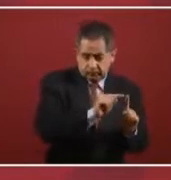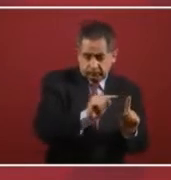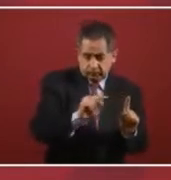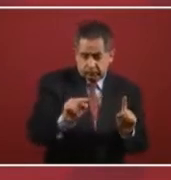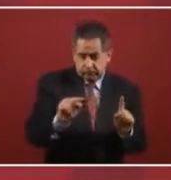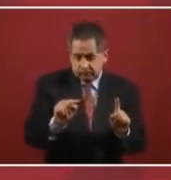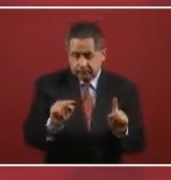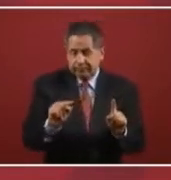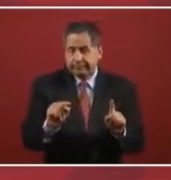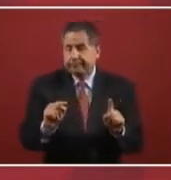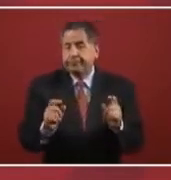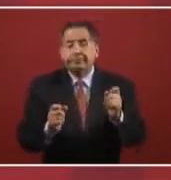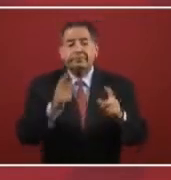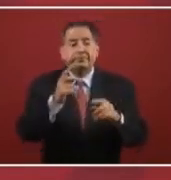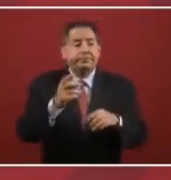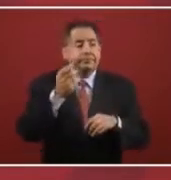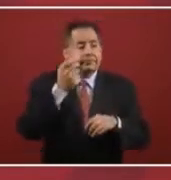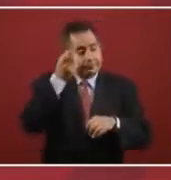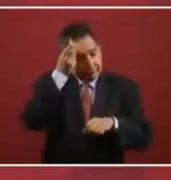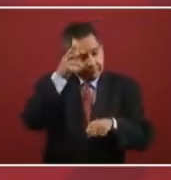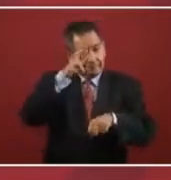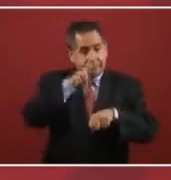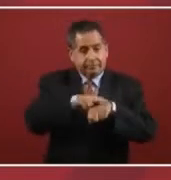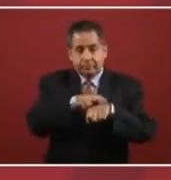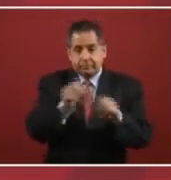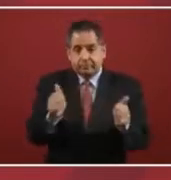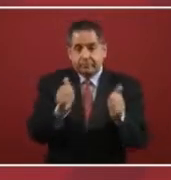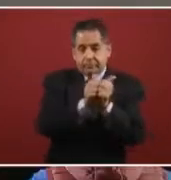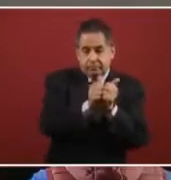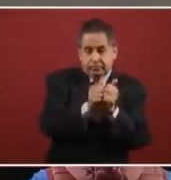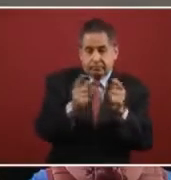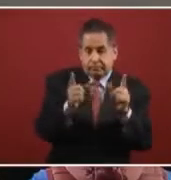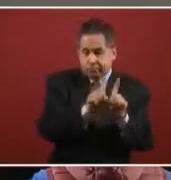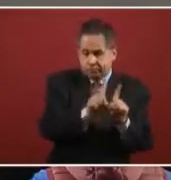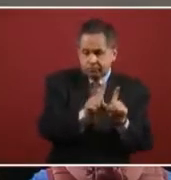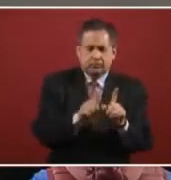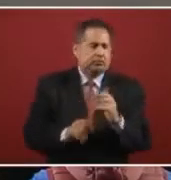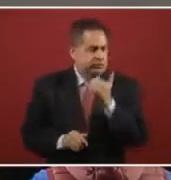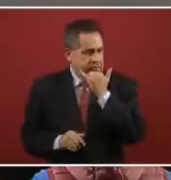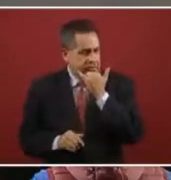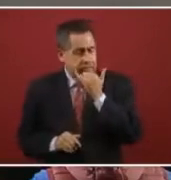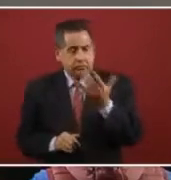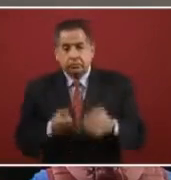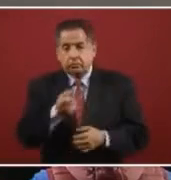several. Llamadas some calls that and meetings